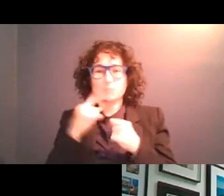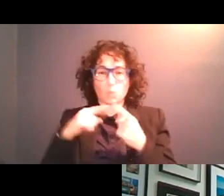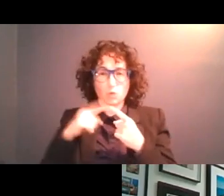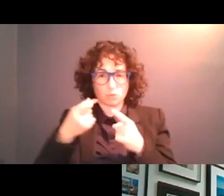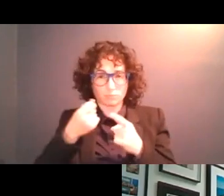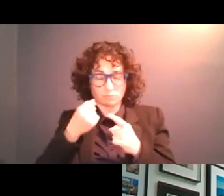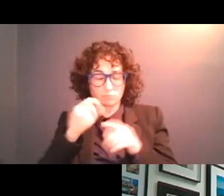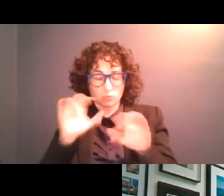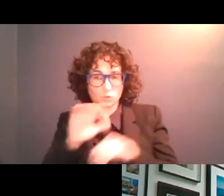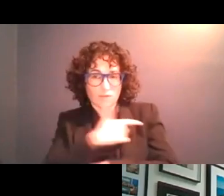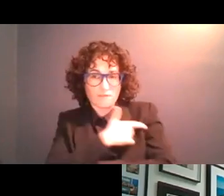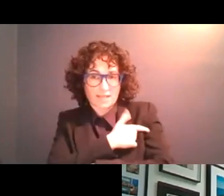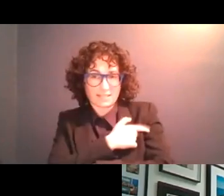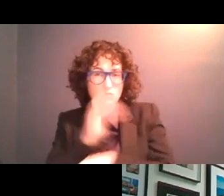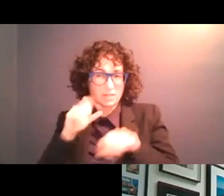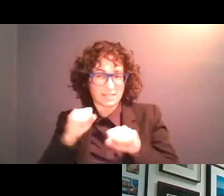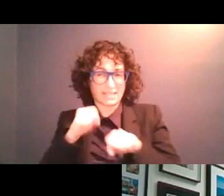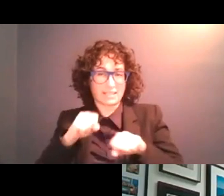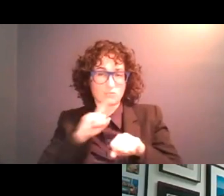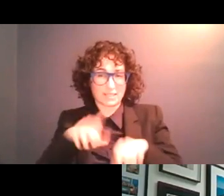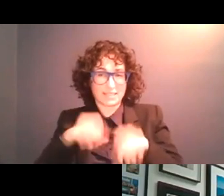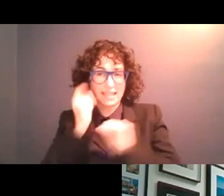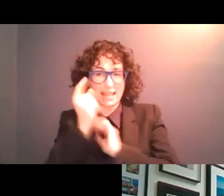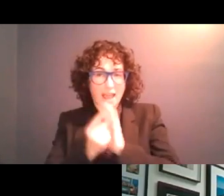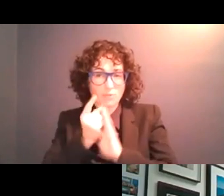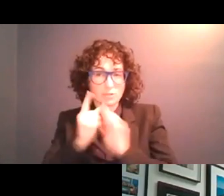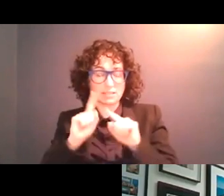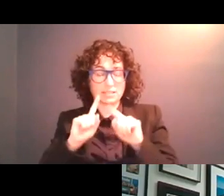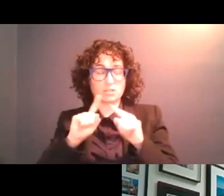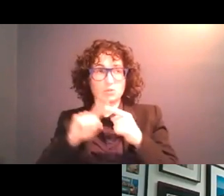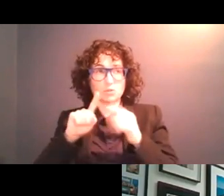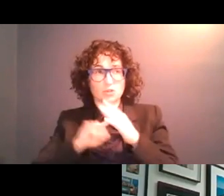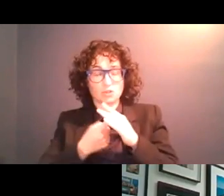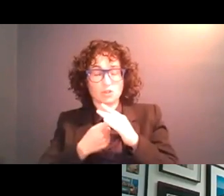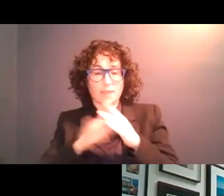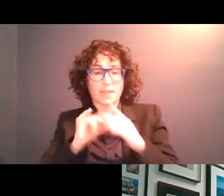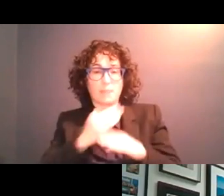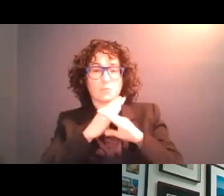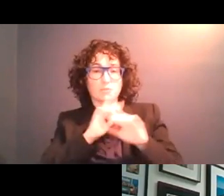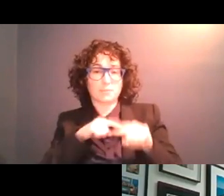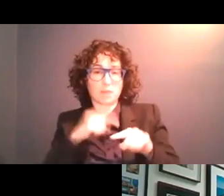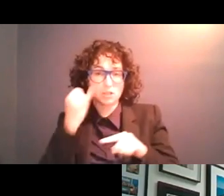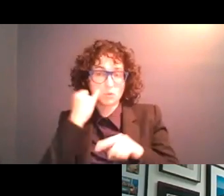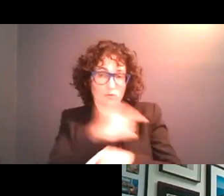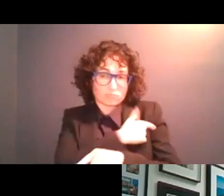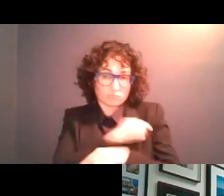when you get your vaccine, it takes hours until you start mounting that immune response. So probably if you had it at 9 o'clock in the morning, it's probably